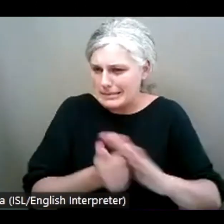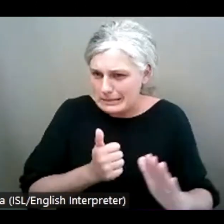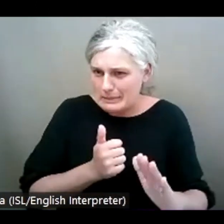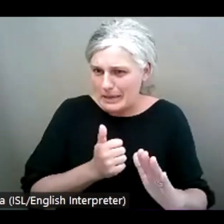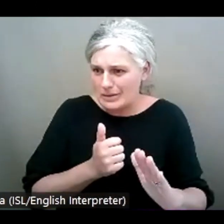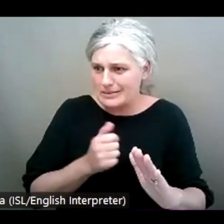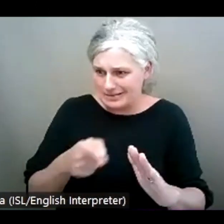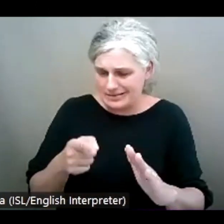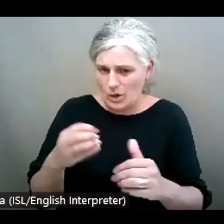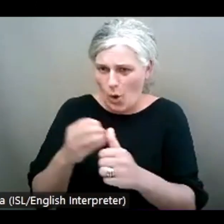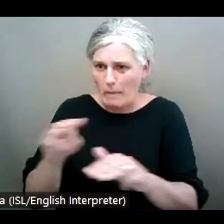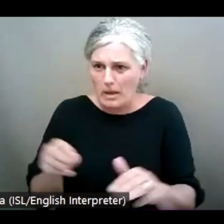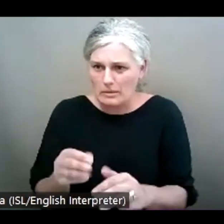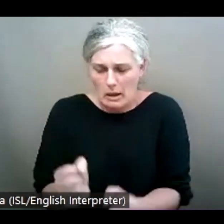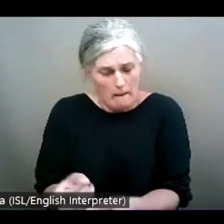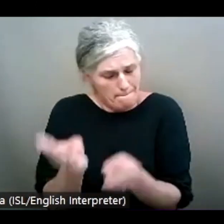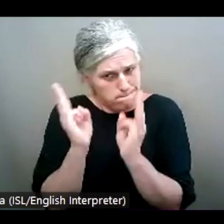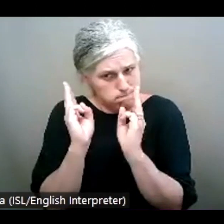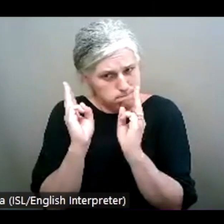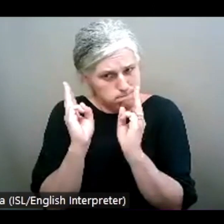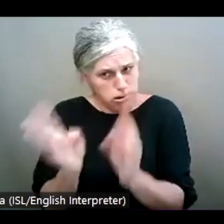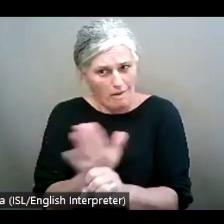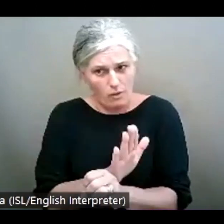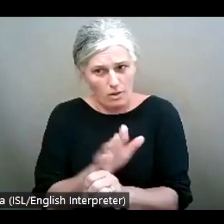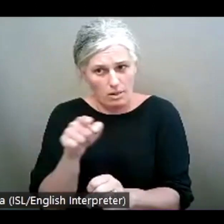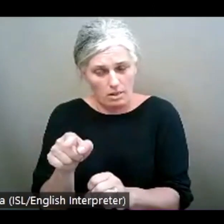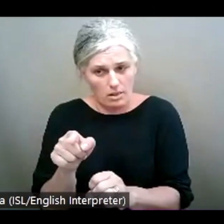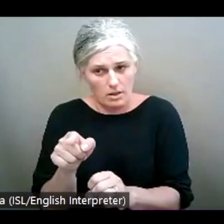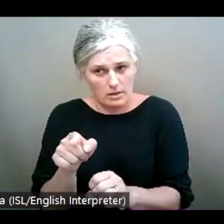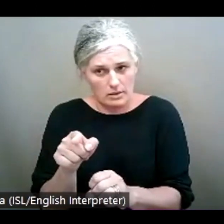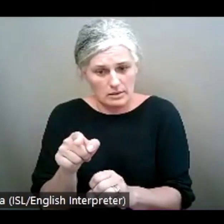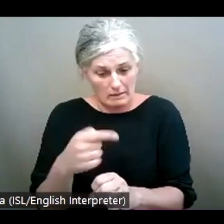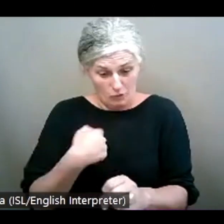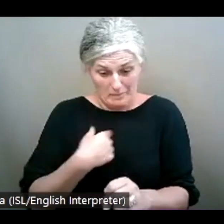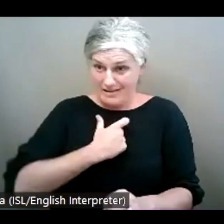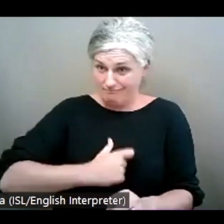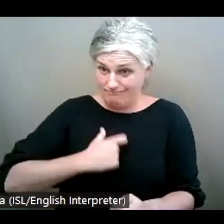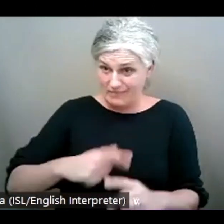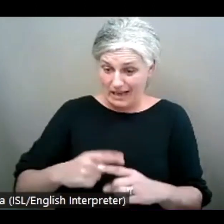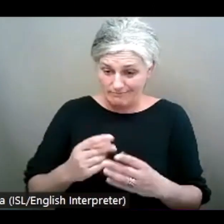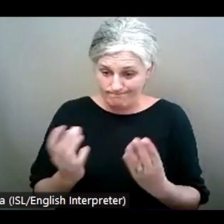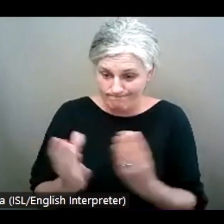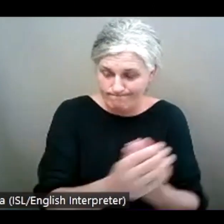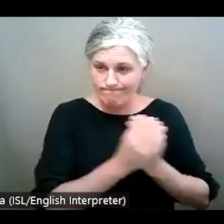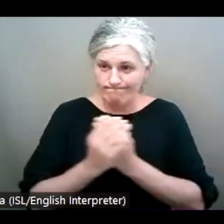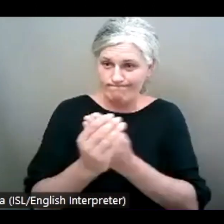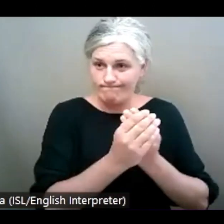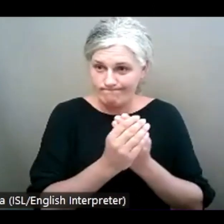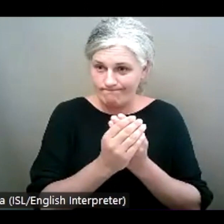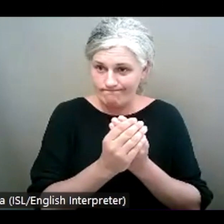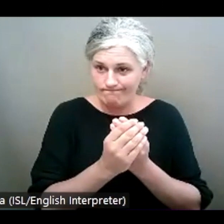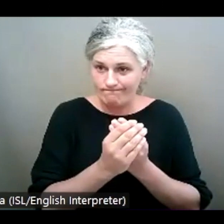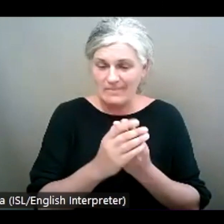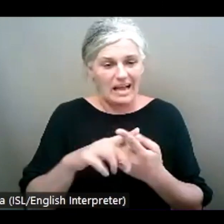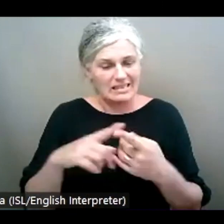power, individually, as I said, and collectively, but also as a tool to